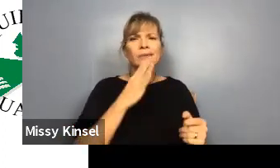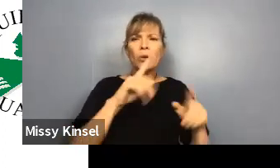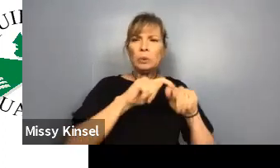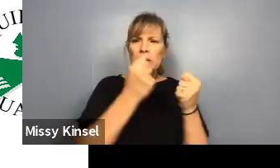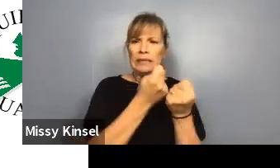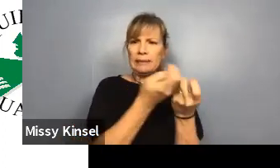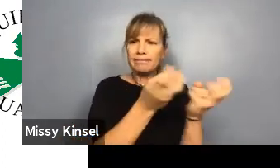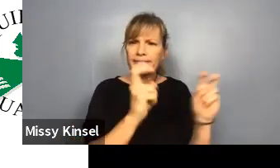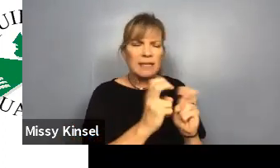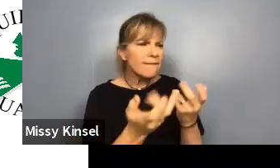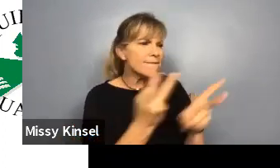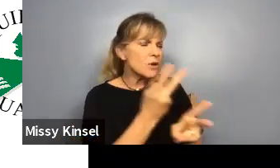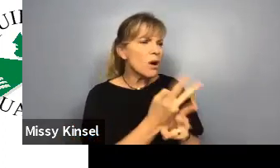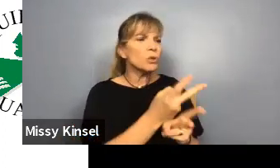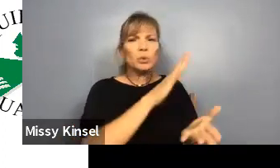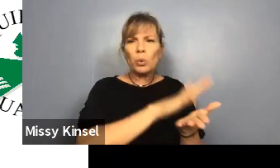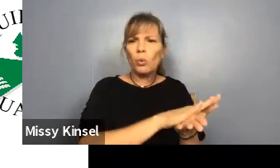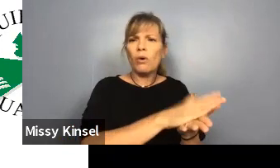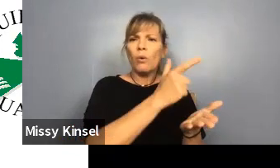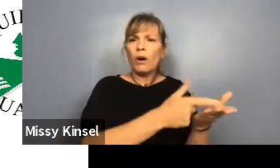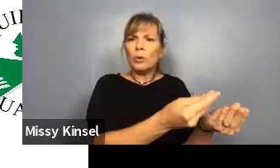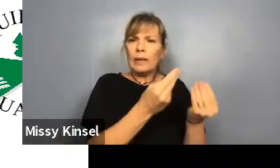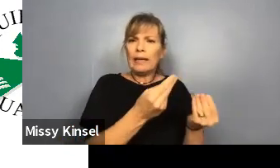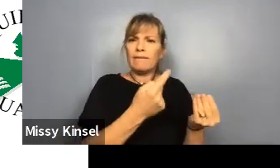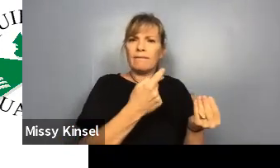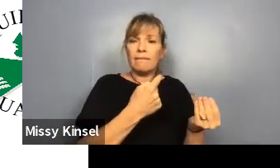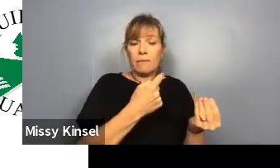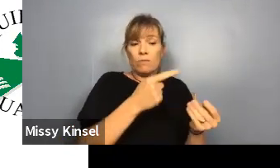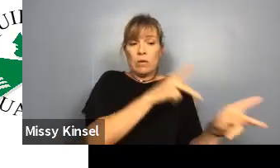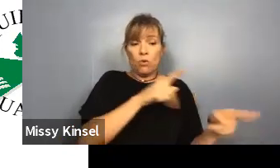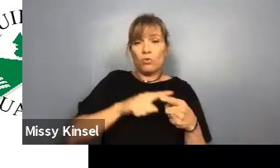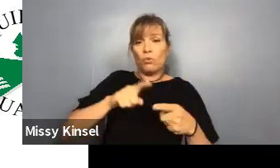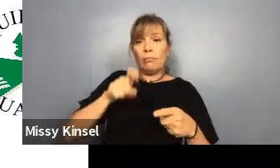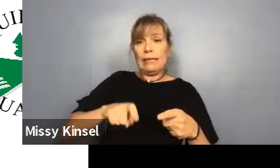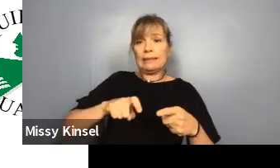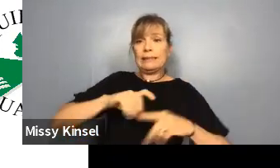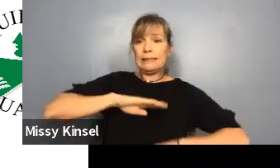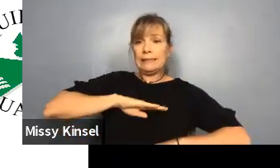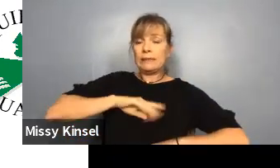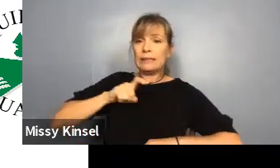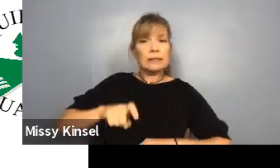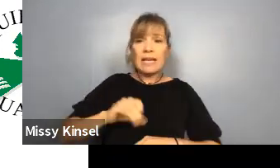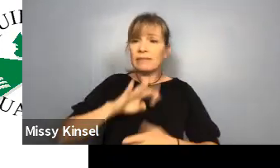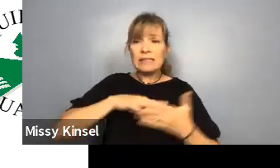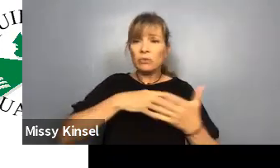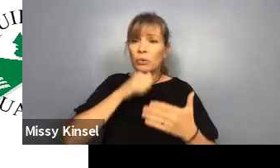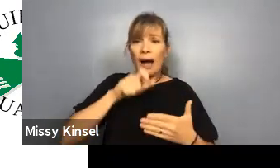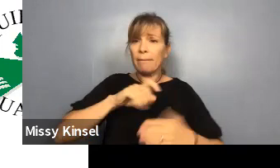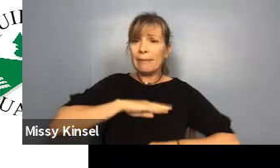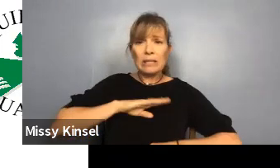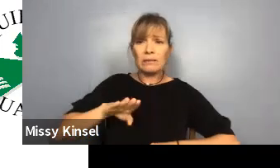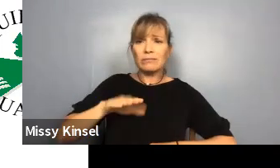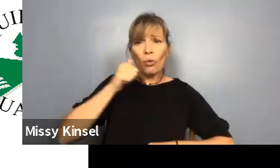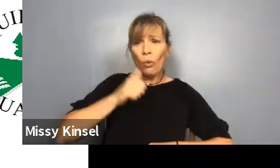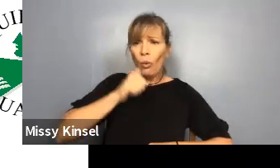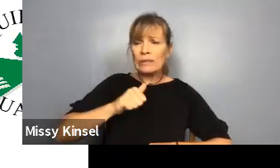figure out what the school can provide in order to meet her needs. If the schedule is not meeting her needs, then you